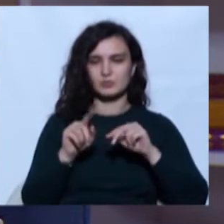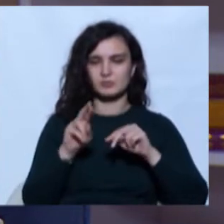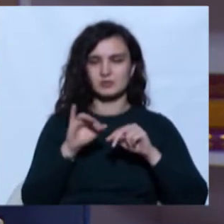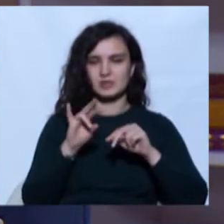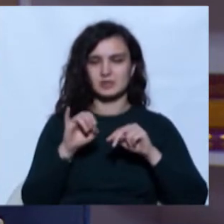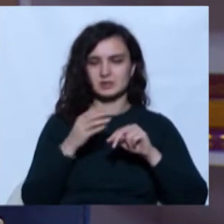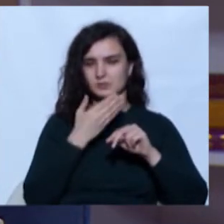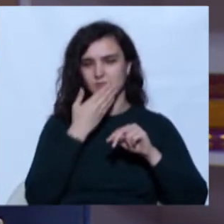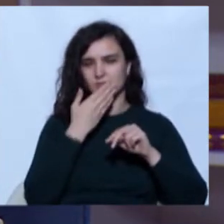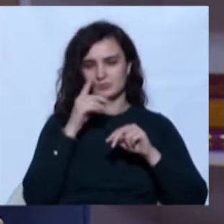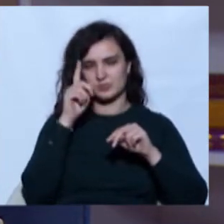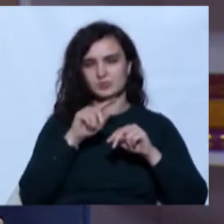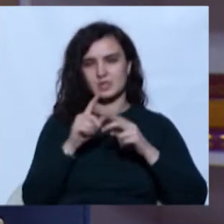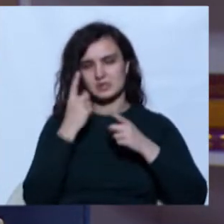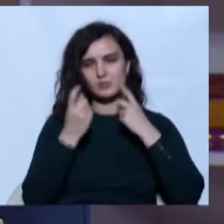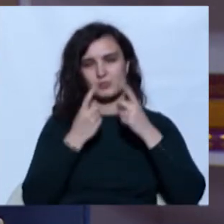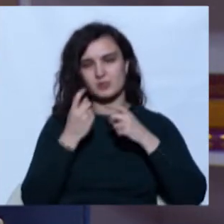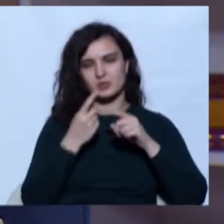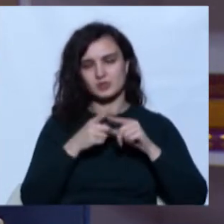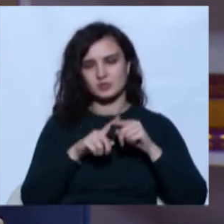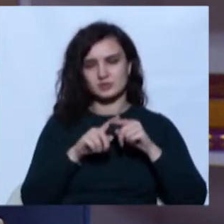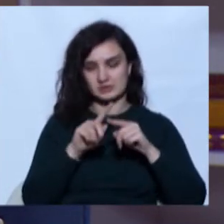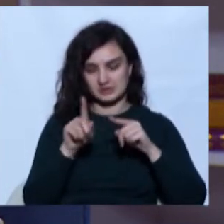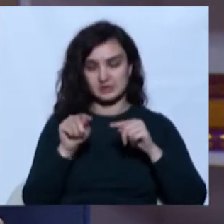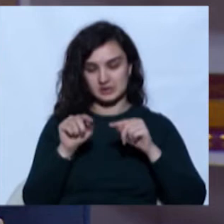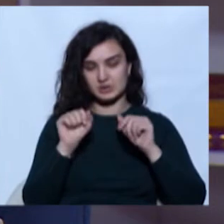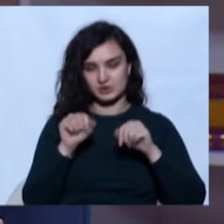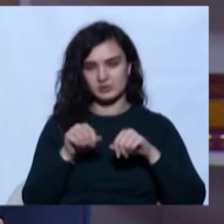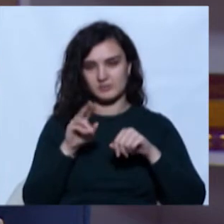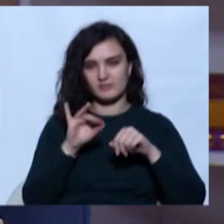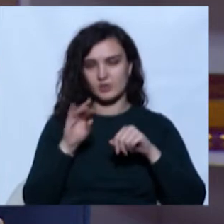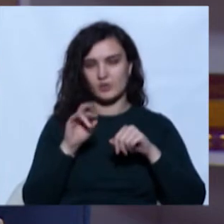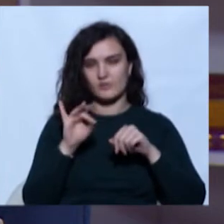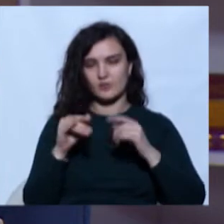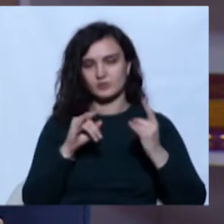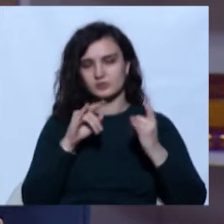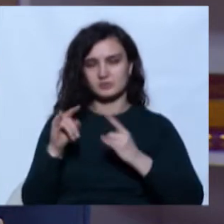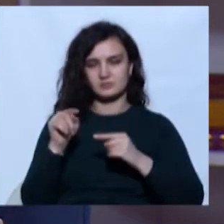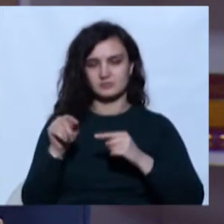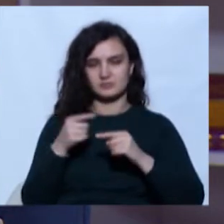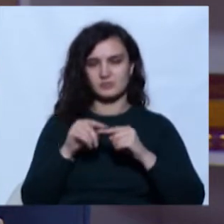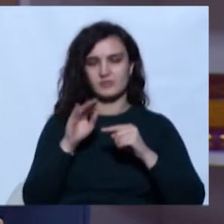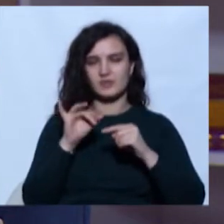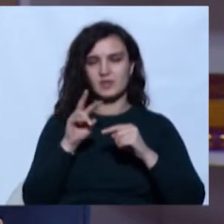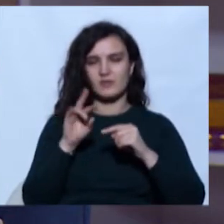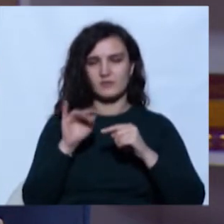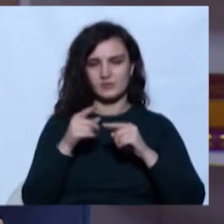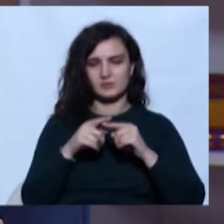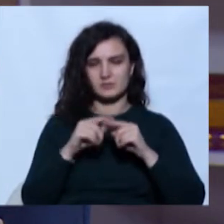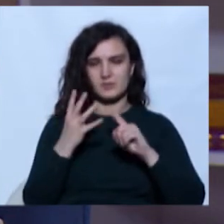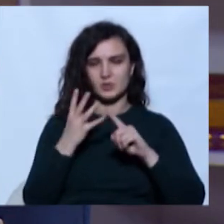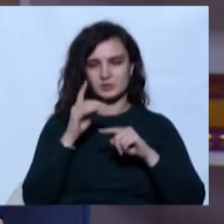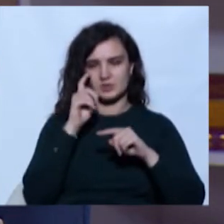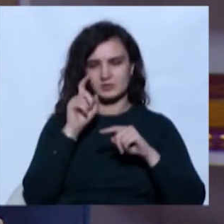Dantes knows some information that could hurt Villefort's career. Villefort becomes the fourth man